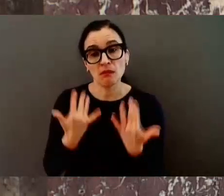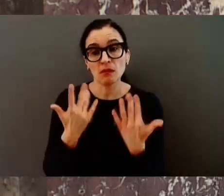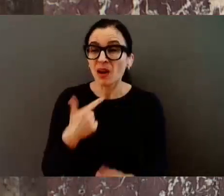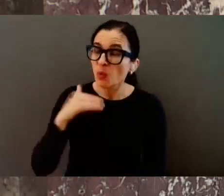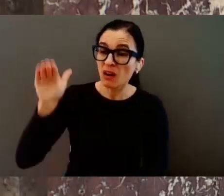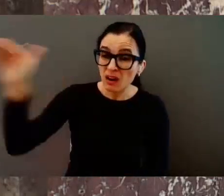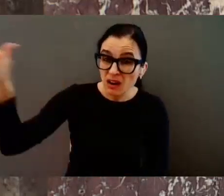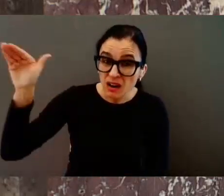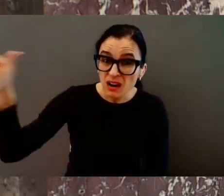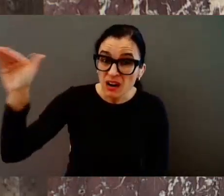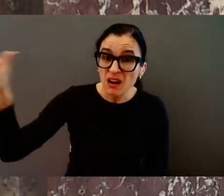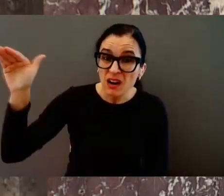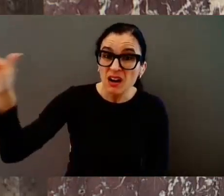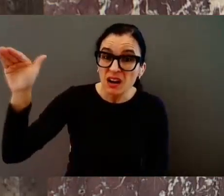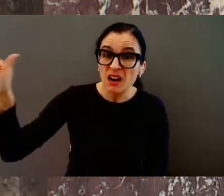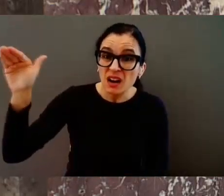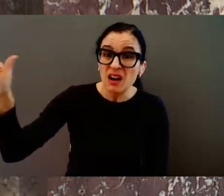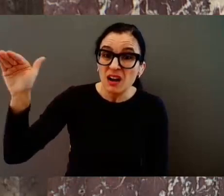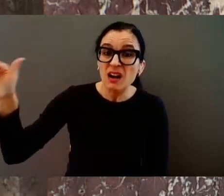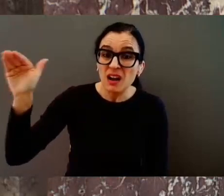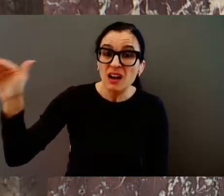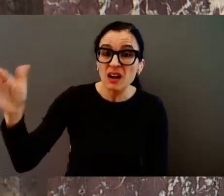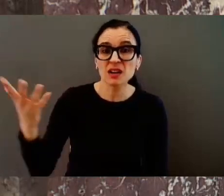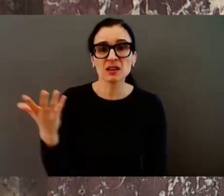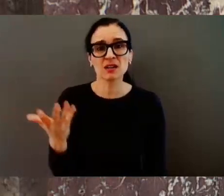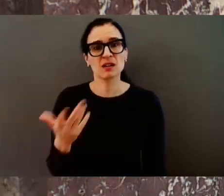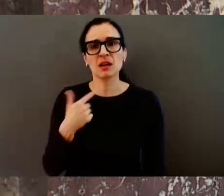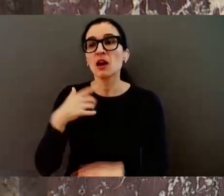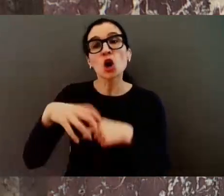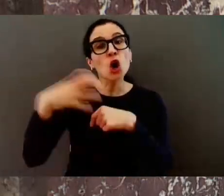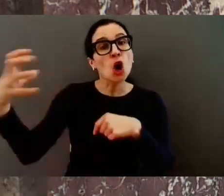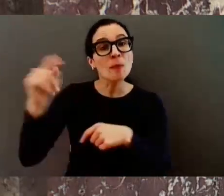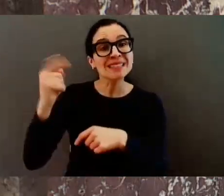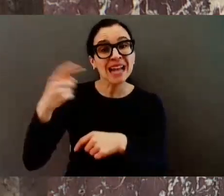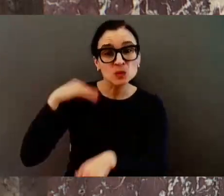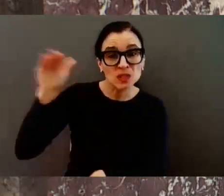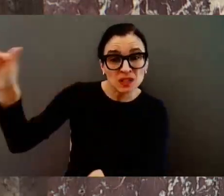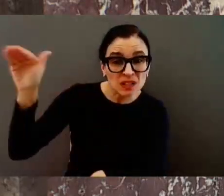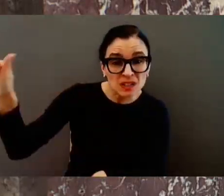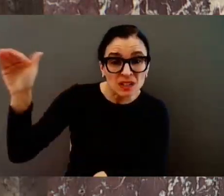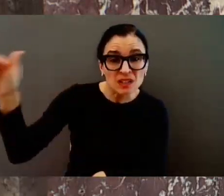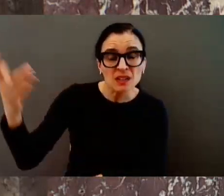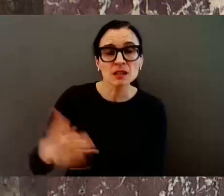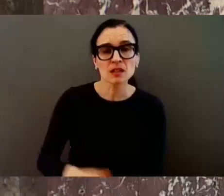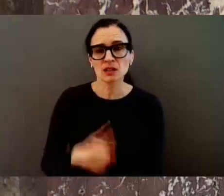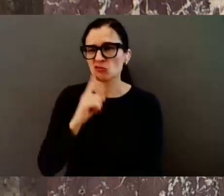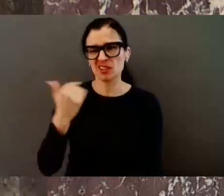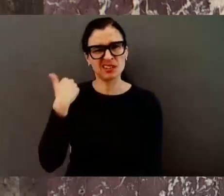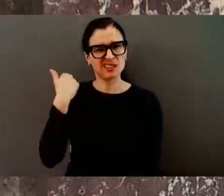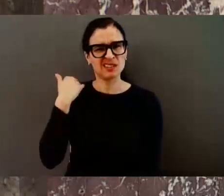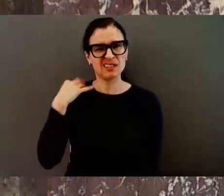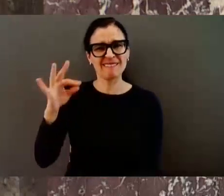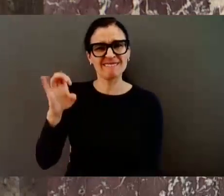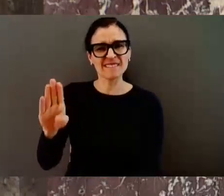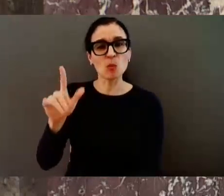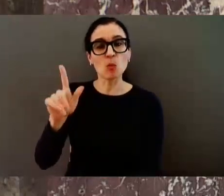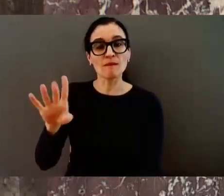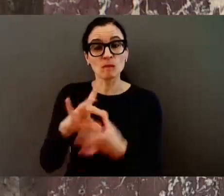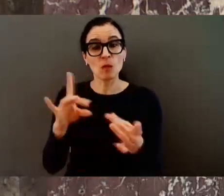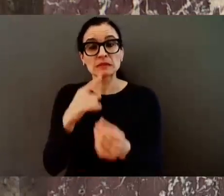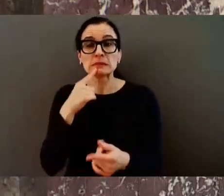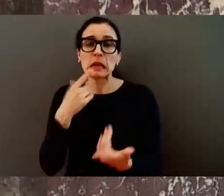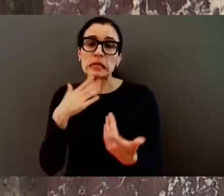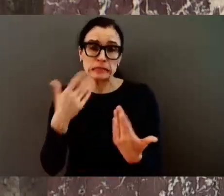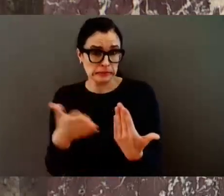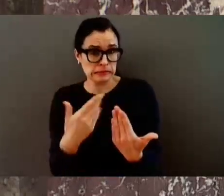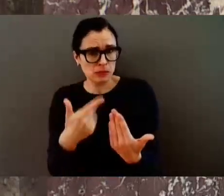said, and I quote on February 24th, if it was easy to do, absolutely, we would do it. That attitude seems to have permeated every minister in his government,